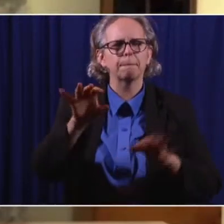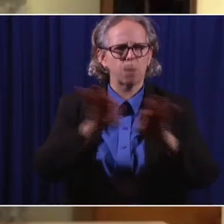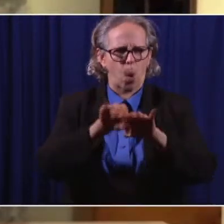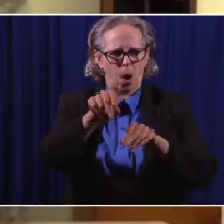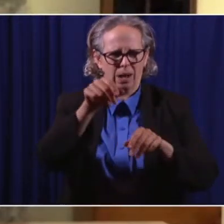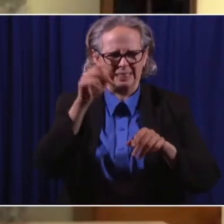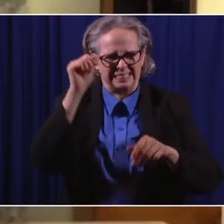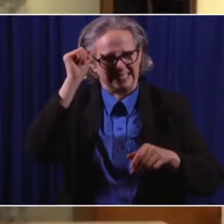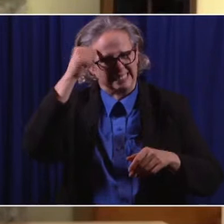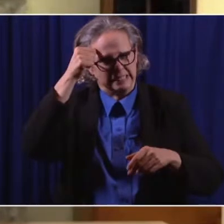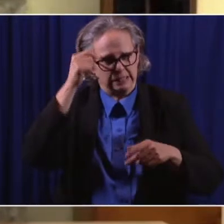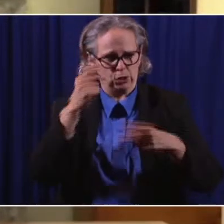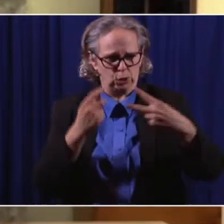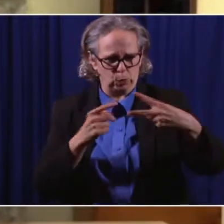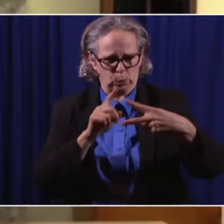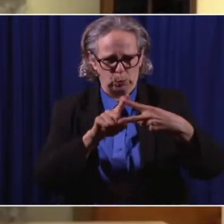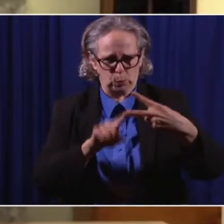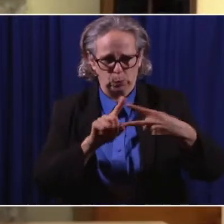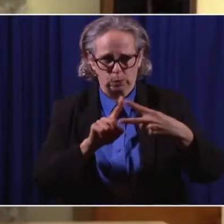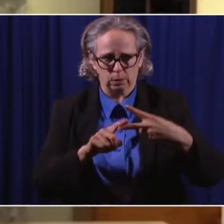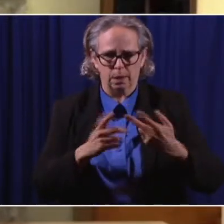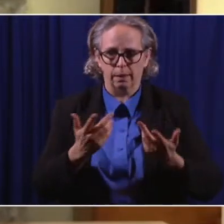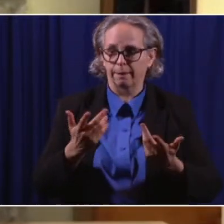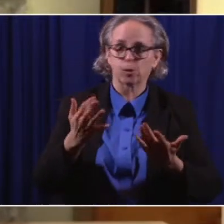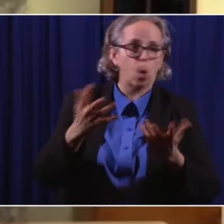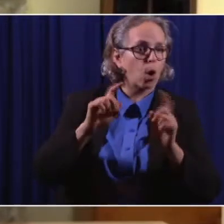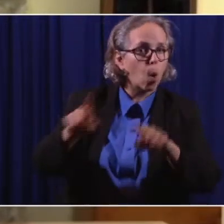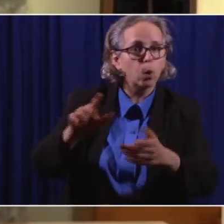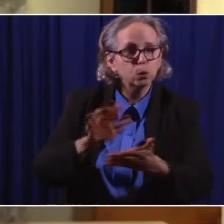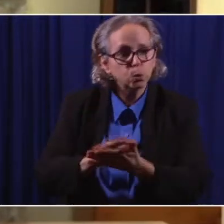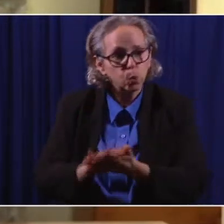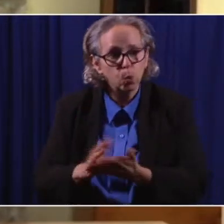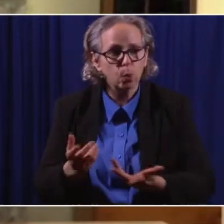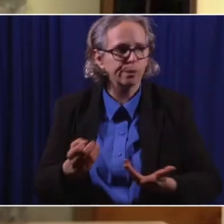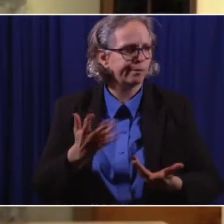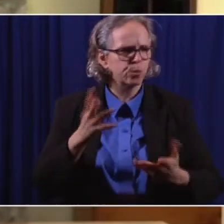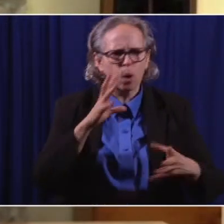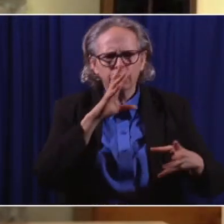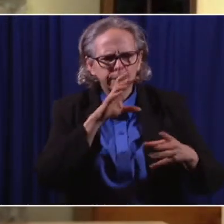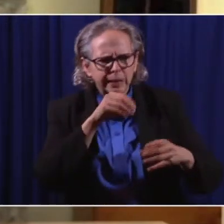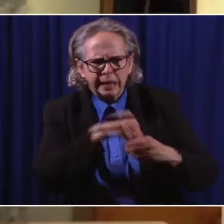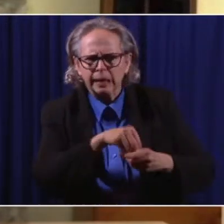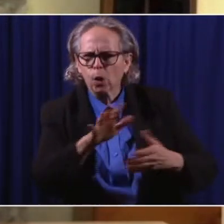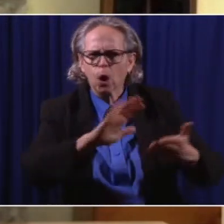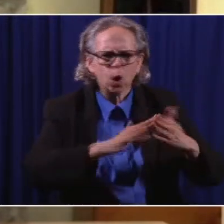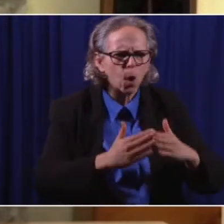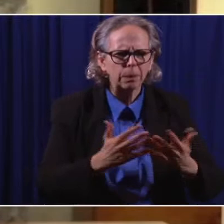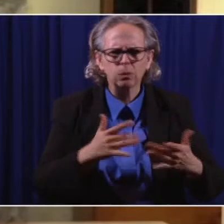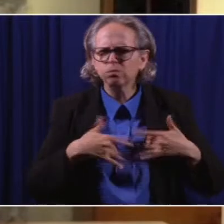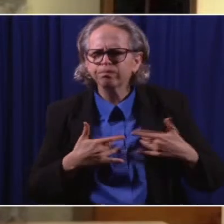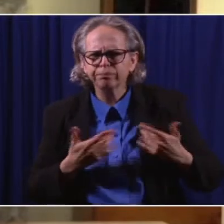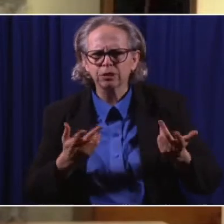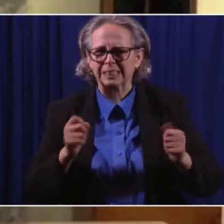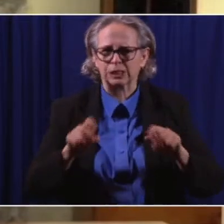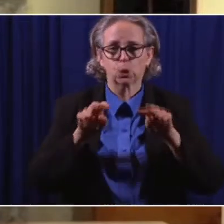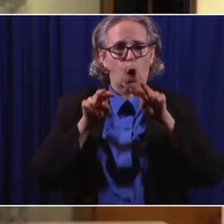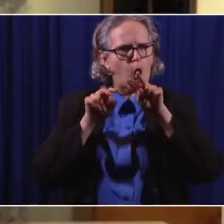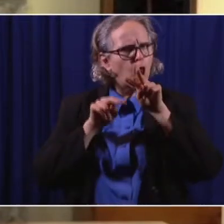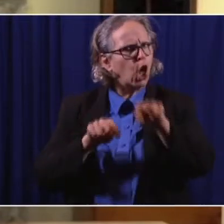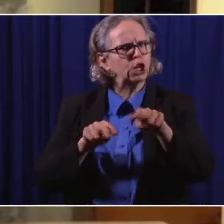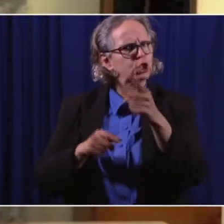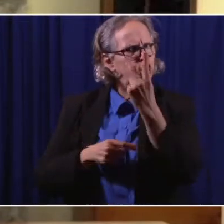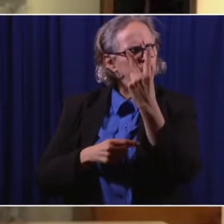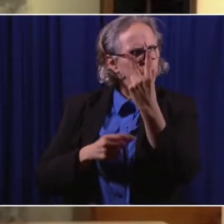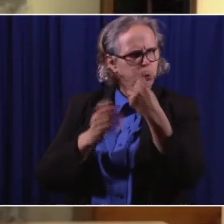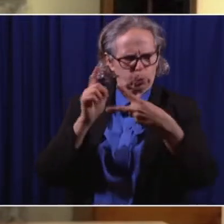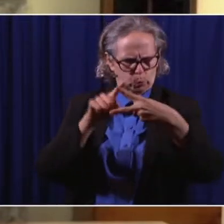for your community, really two big things to look at. This is the first one. This is where your county ranks in the last